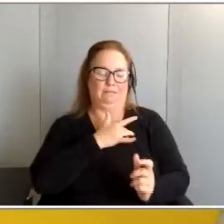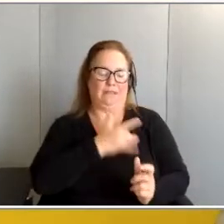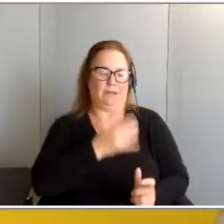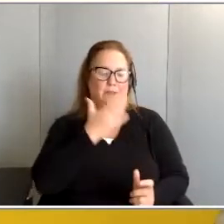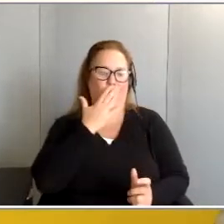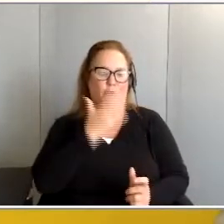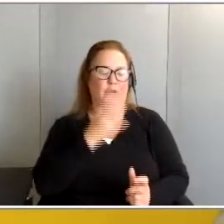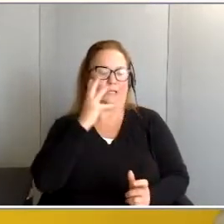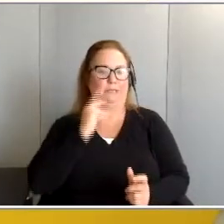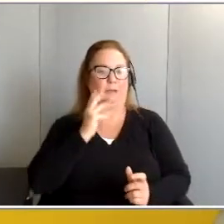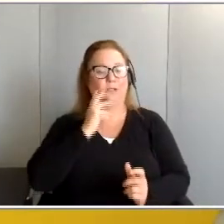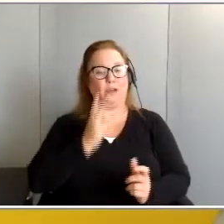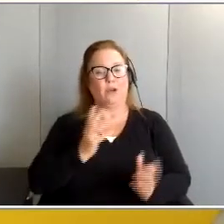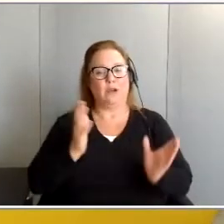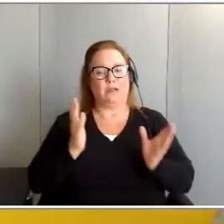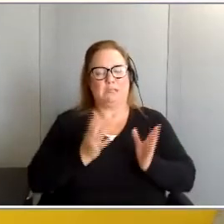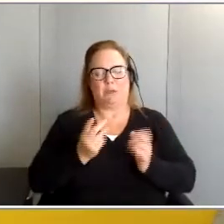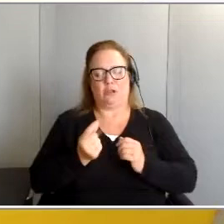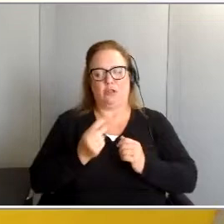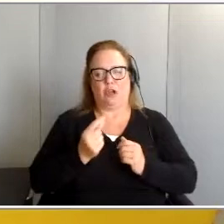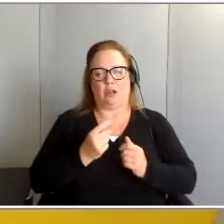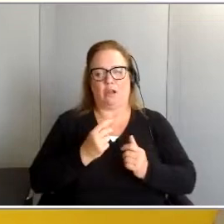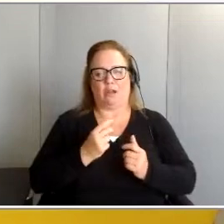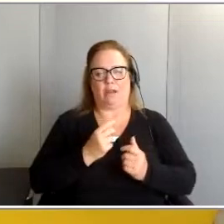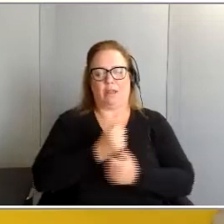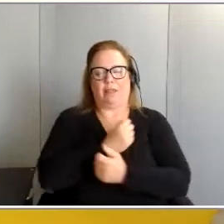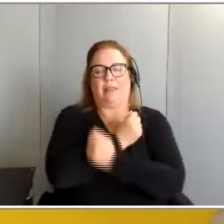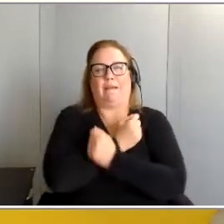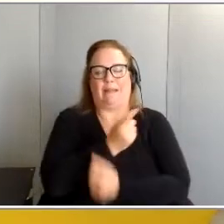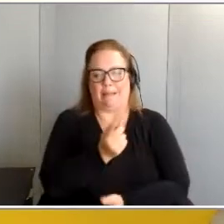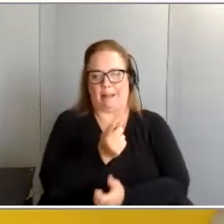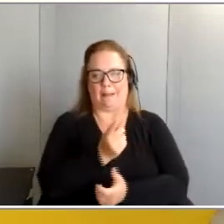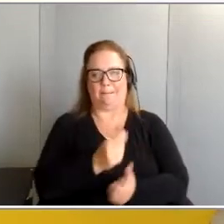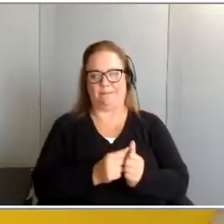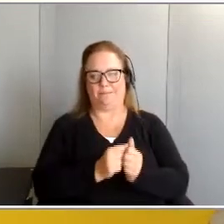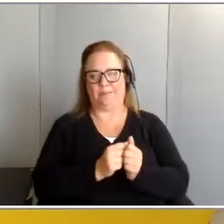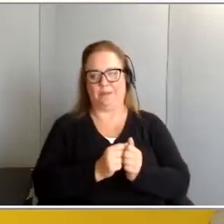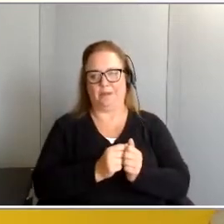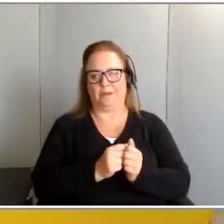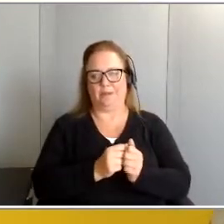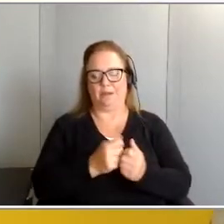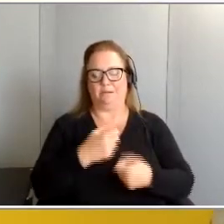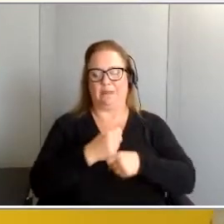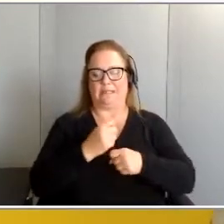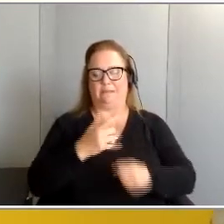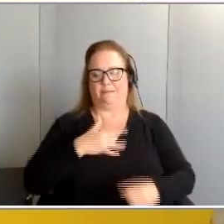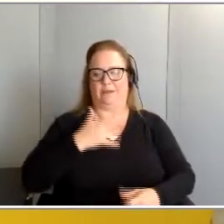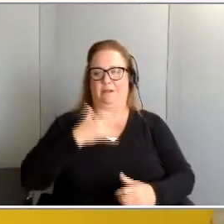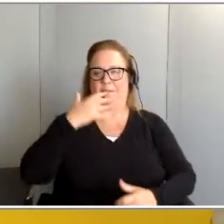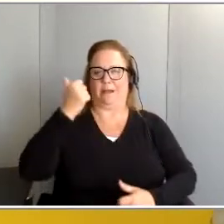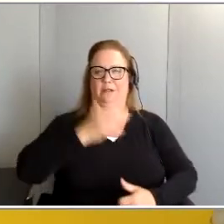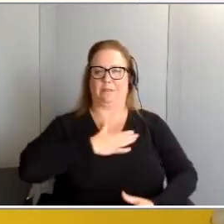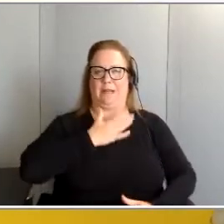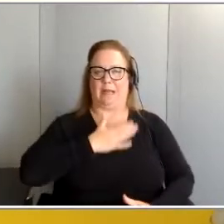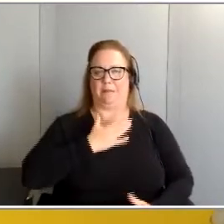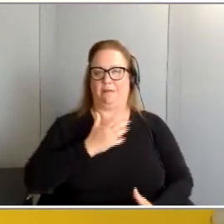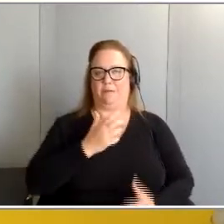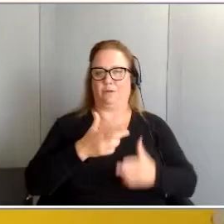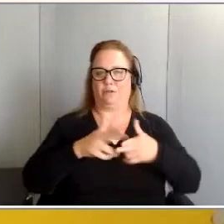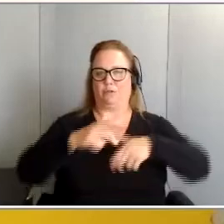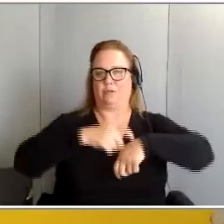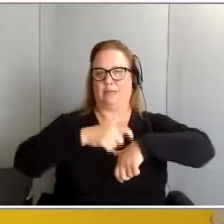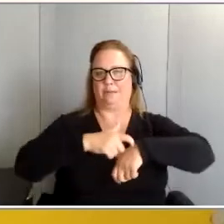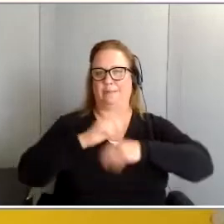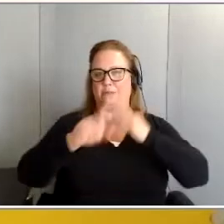like this coming in and sitting on their lap and loving them unconditionally transports them to that place, and they can be happy for a little bit. That's what it's all